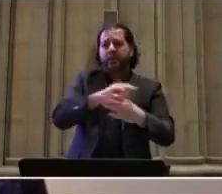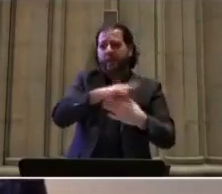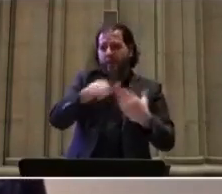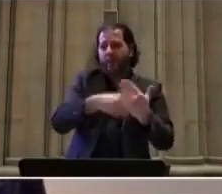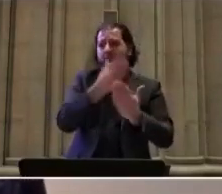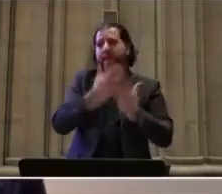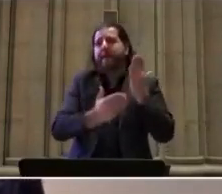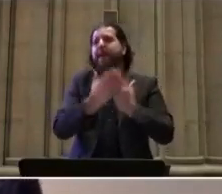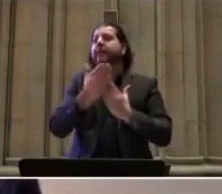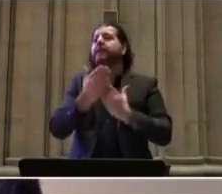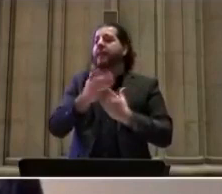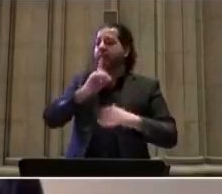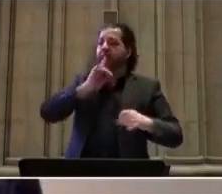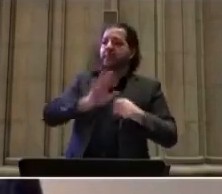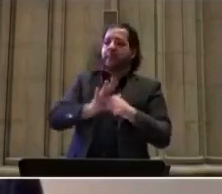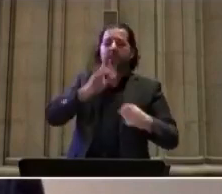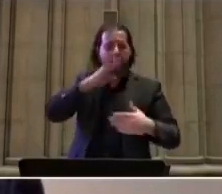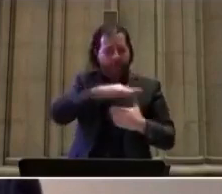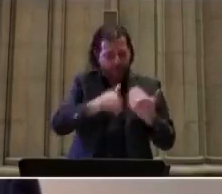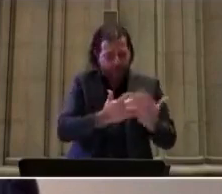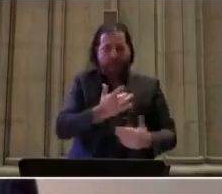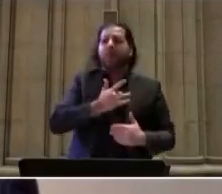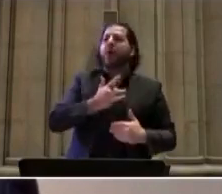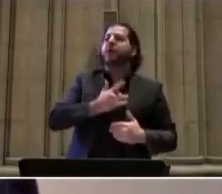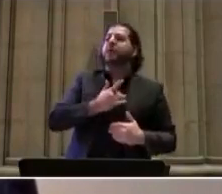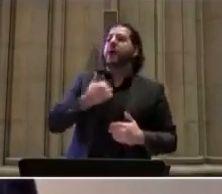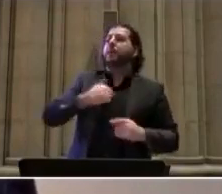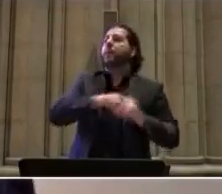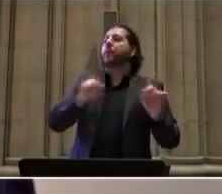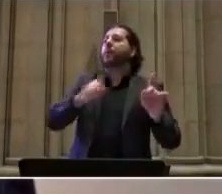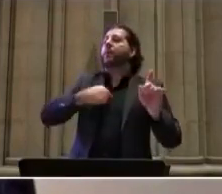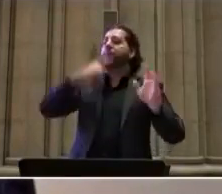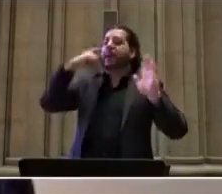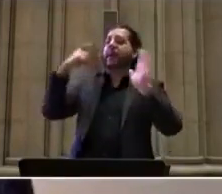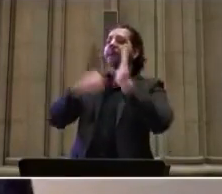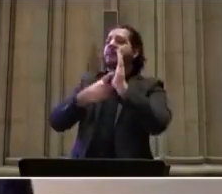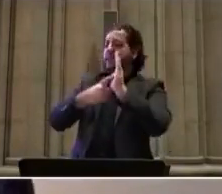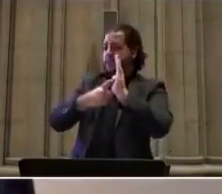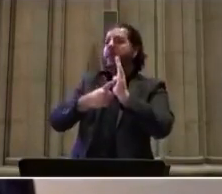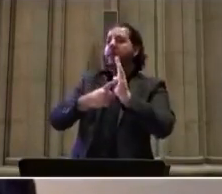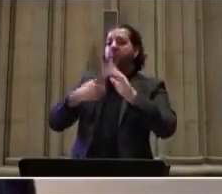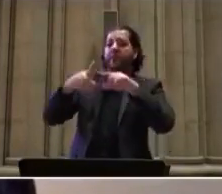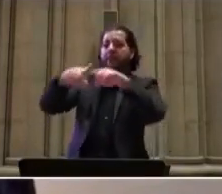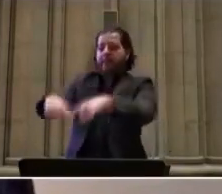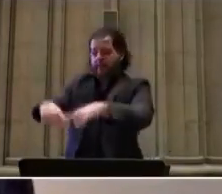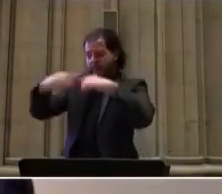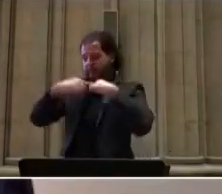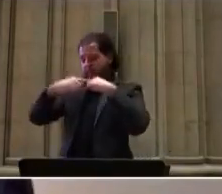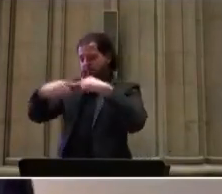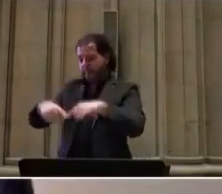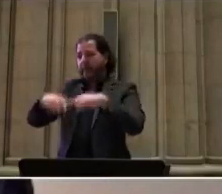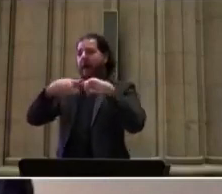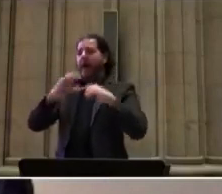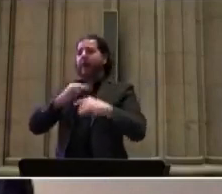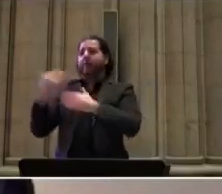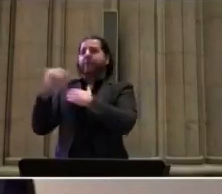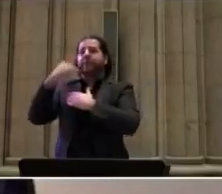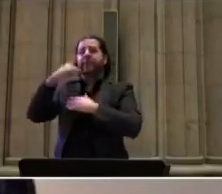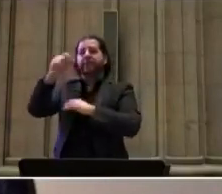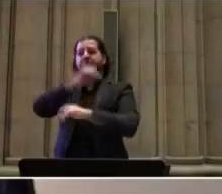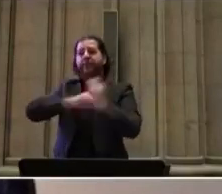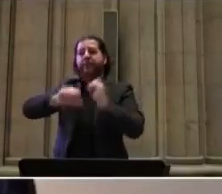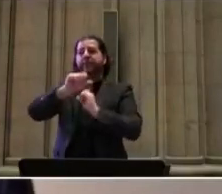hand and the commitment of every heart, for we recognize our interdependence, our responsibilities to one